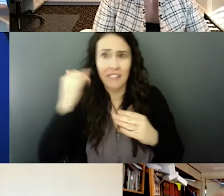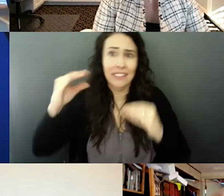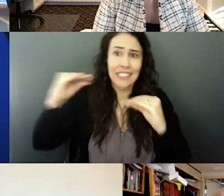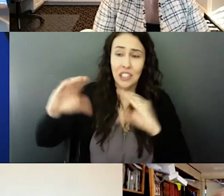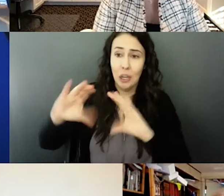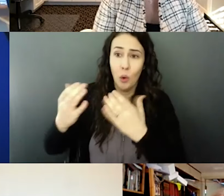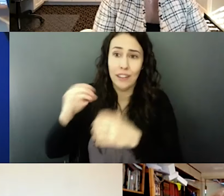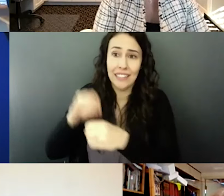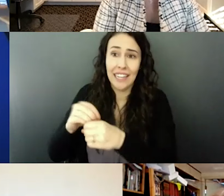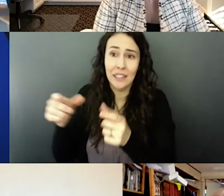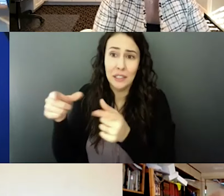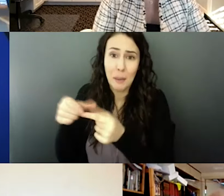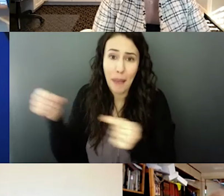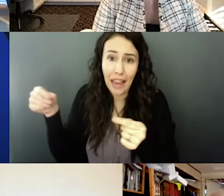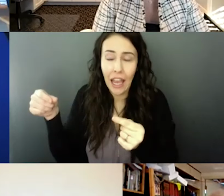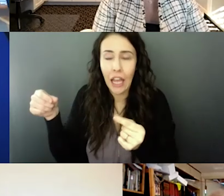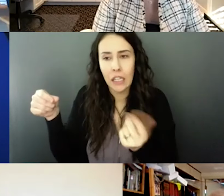much sense.